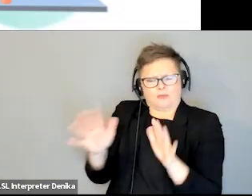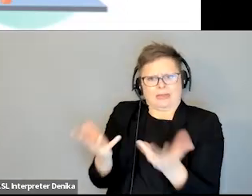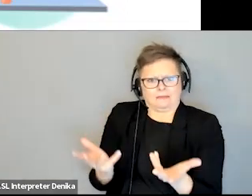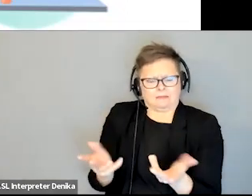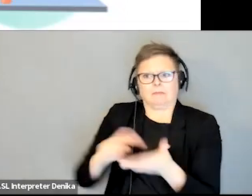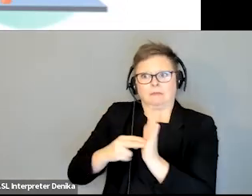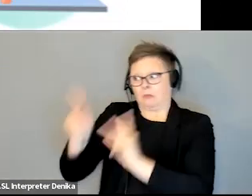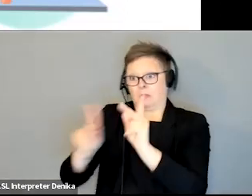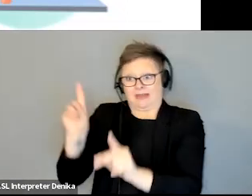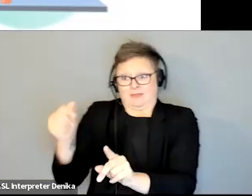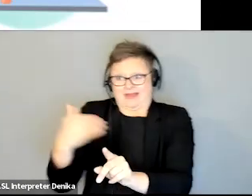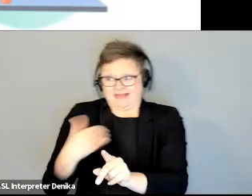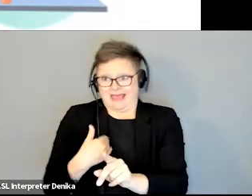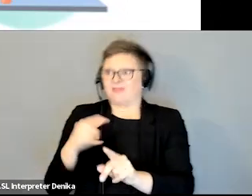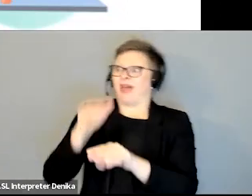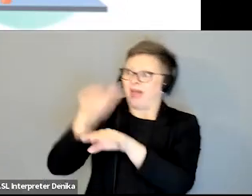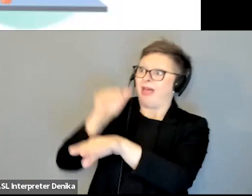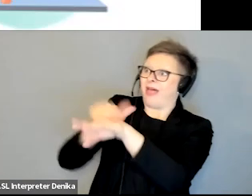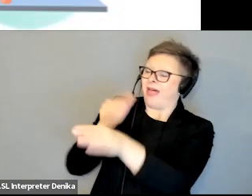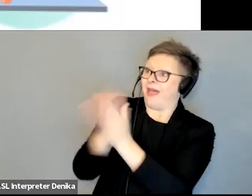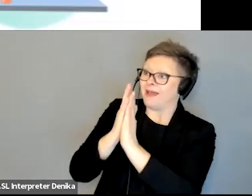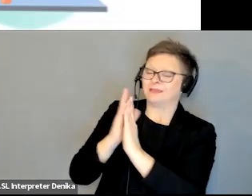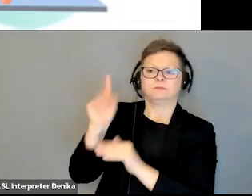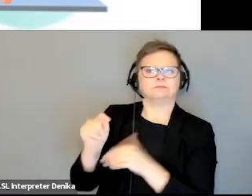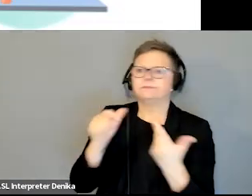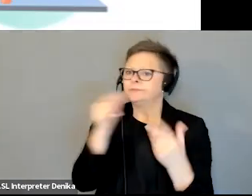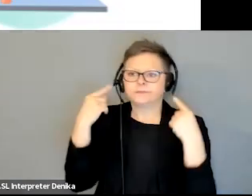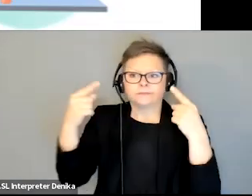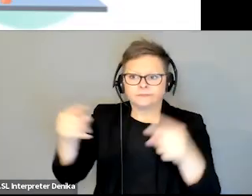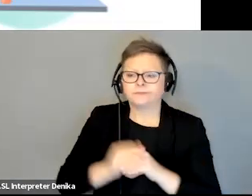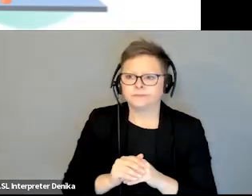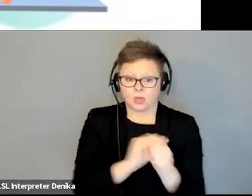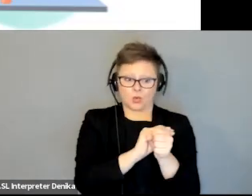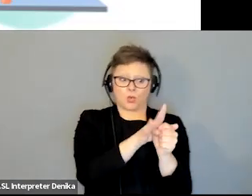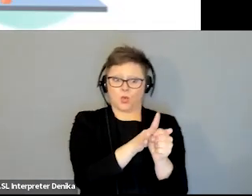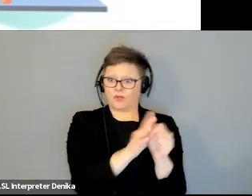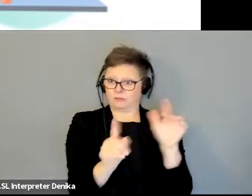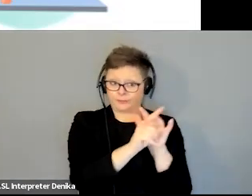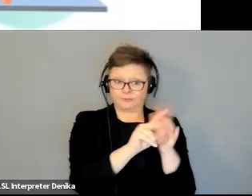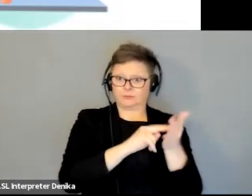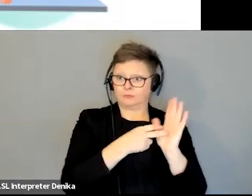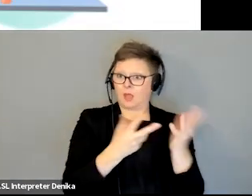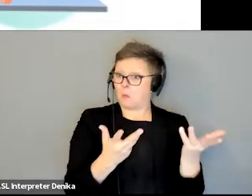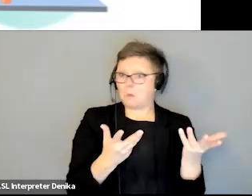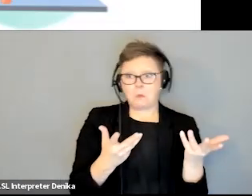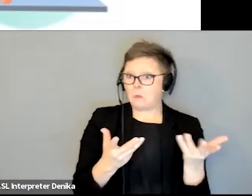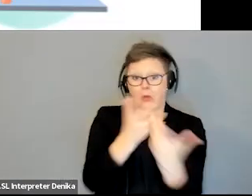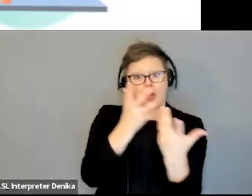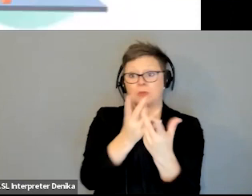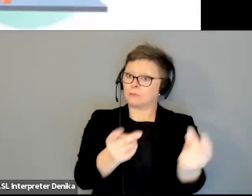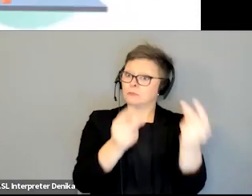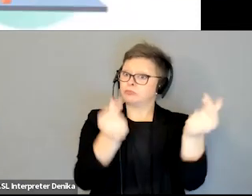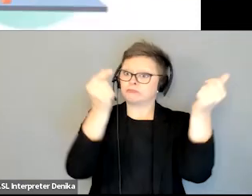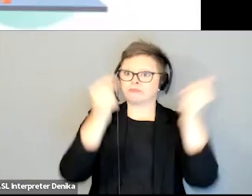disabilities, often without success. Now, when the pandemic was declared, these accommodations were quite suddenly and widely granted almost